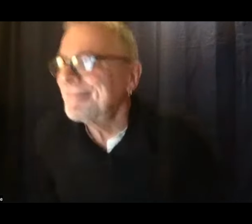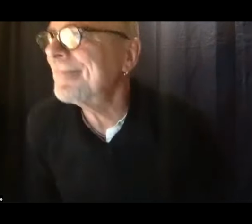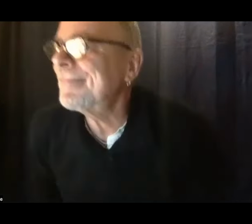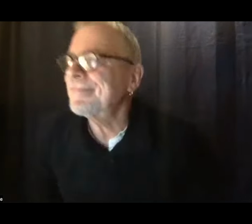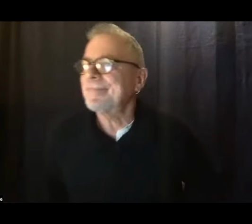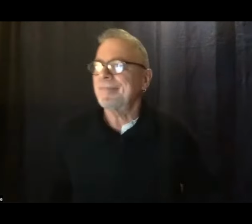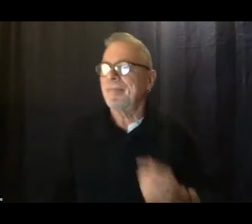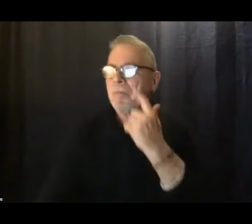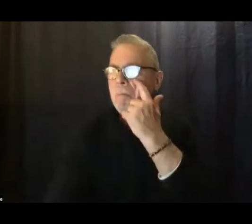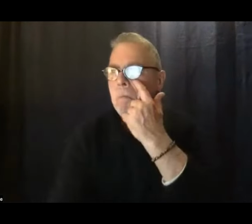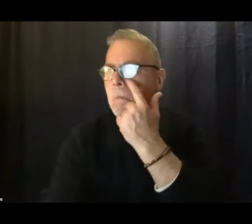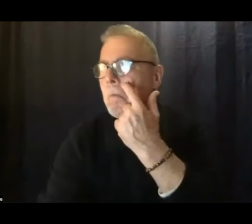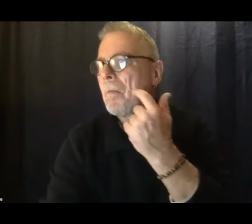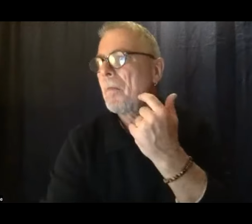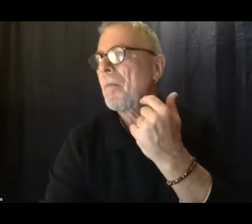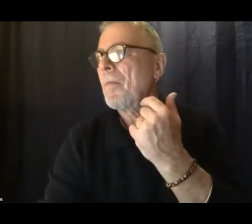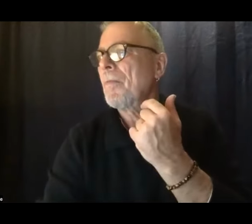practice. I actually ask that you do.